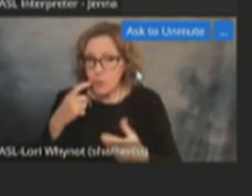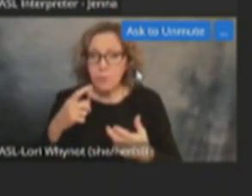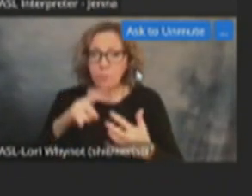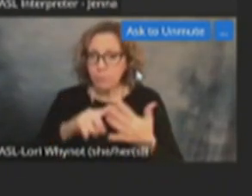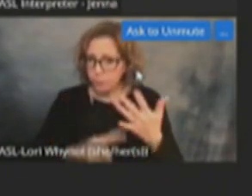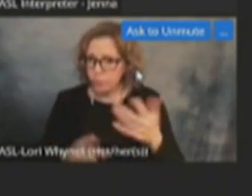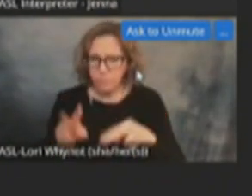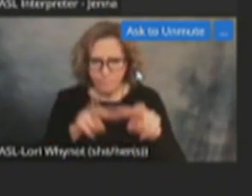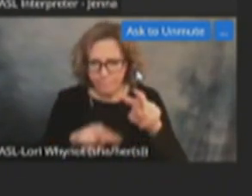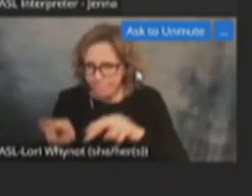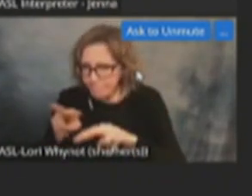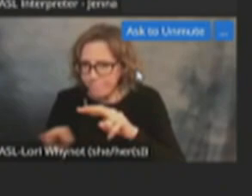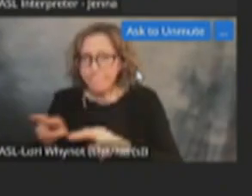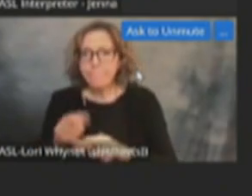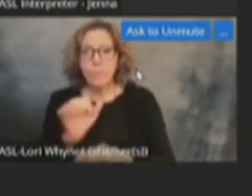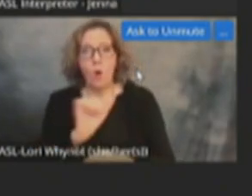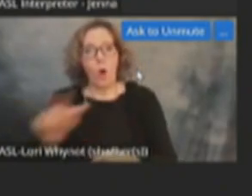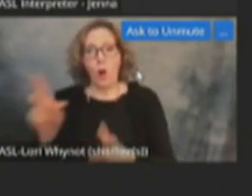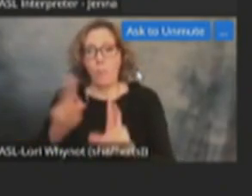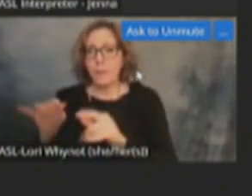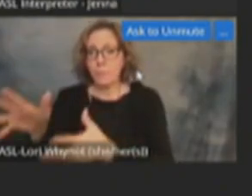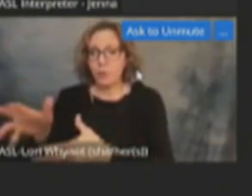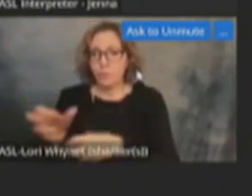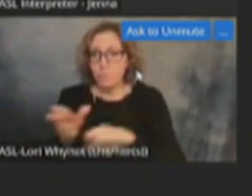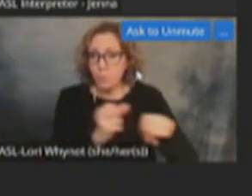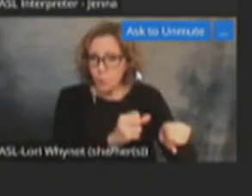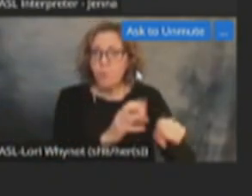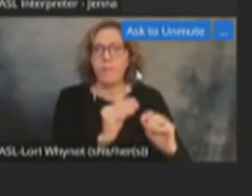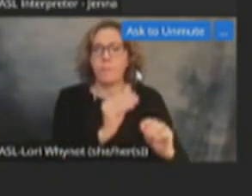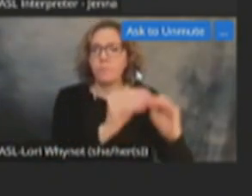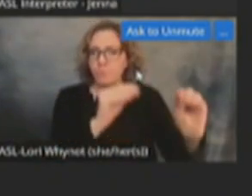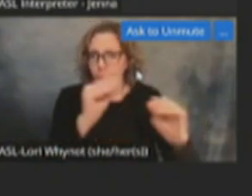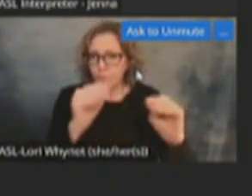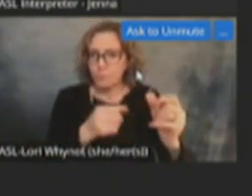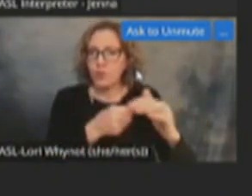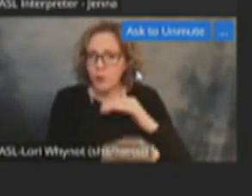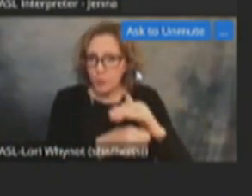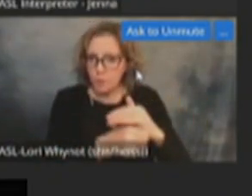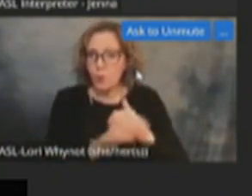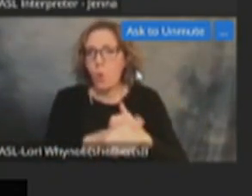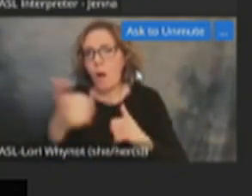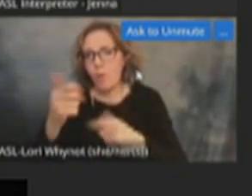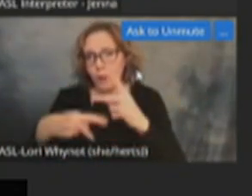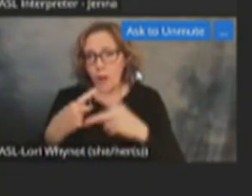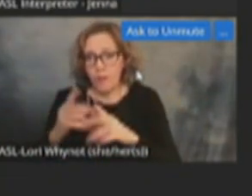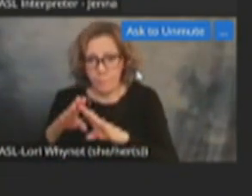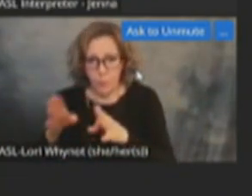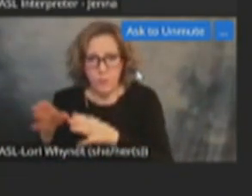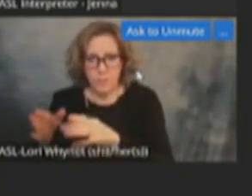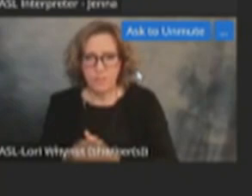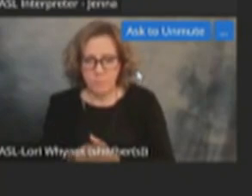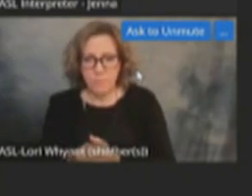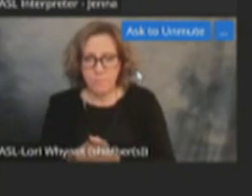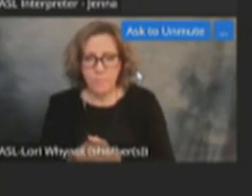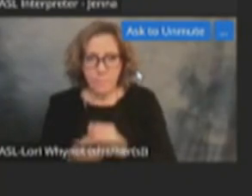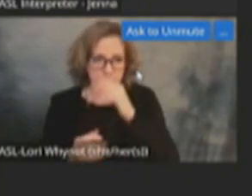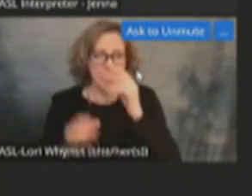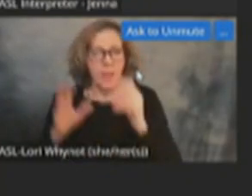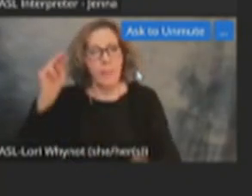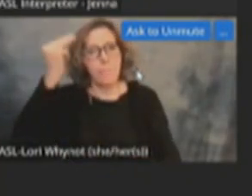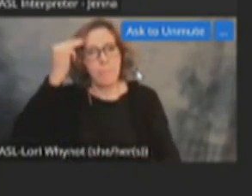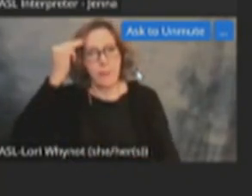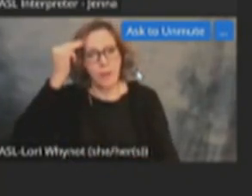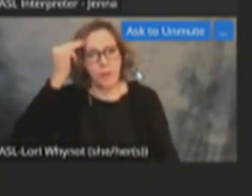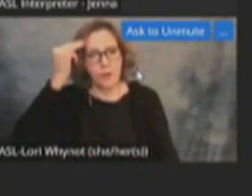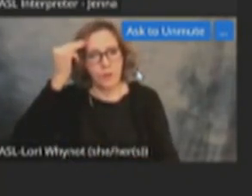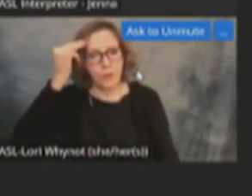or low-threshold housing. And the mayor's made a real commitment to low-threshold housing because some people refuse shelter or